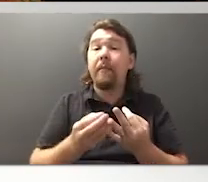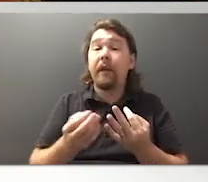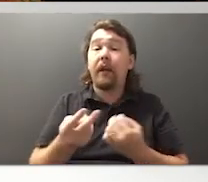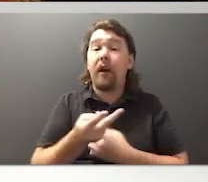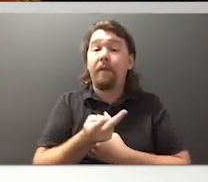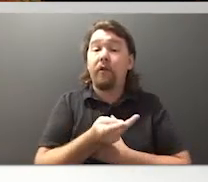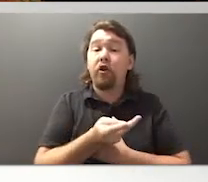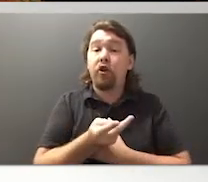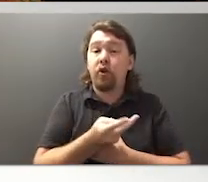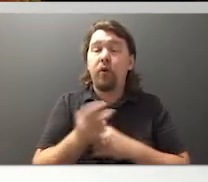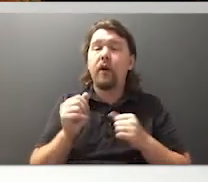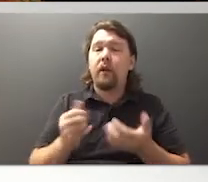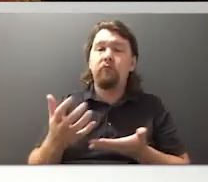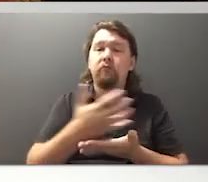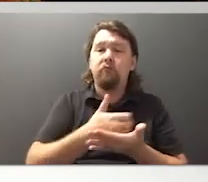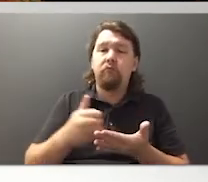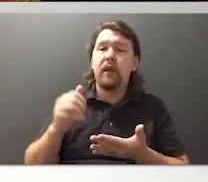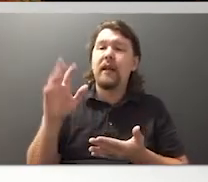annual household income of